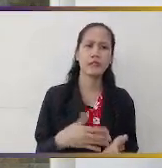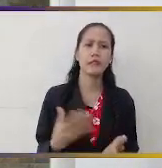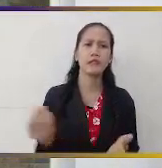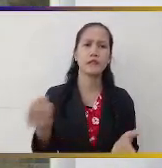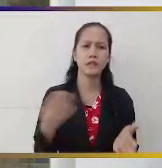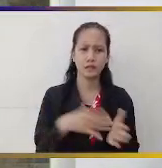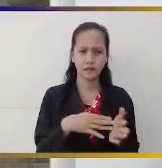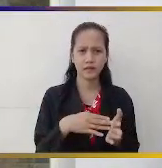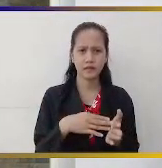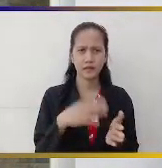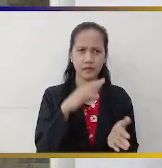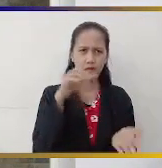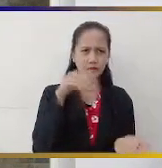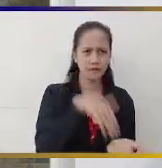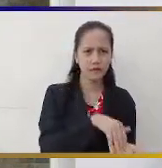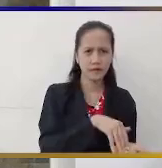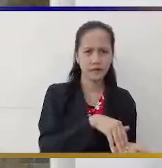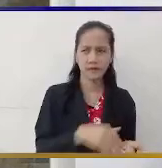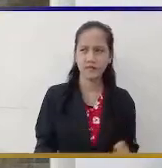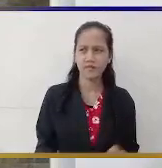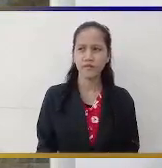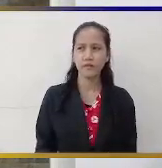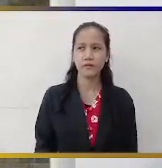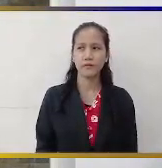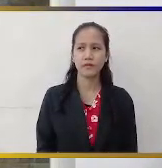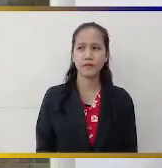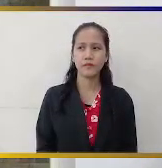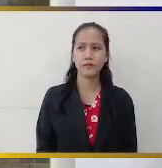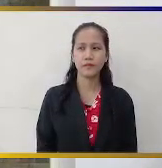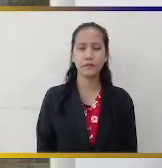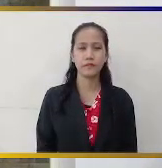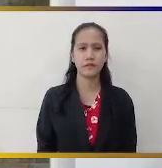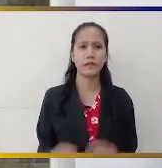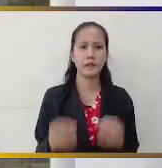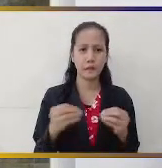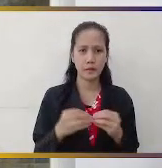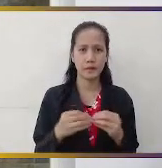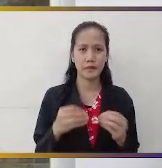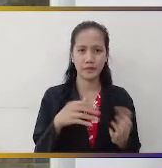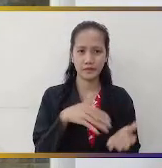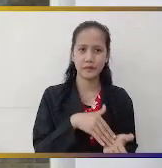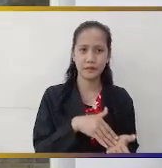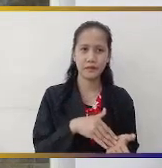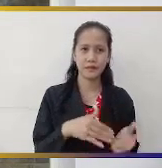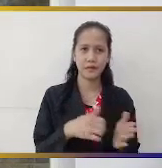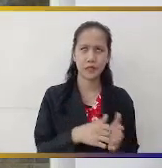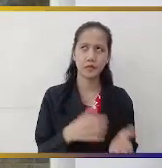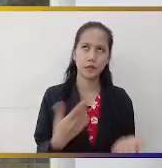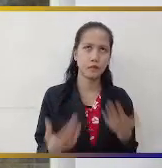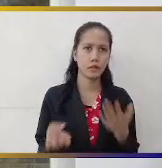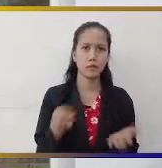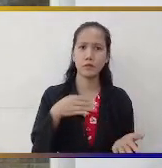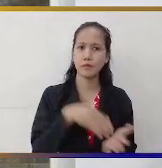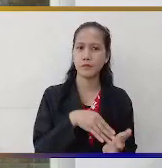to Daniel 7:10, because it talks about 1,000 times the 10,000. That's a billion.